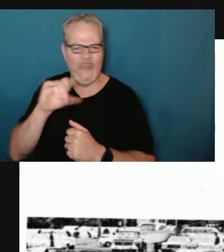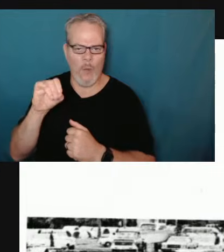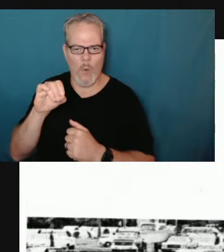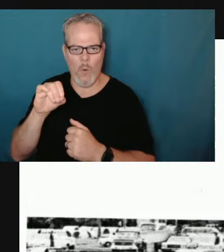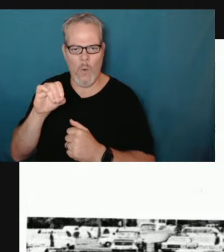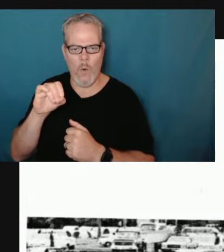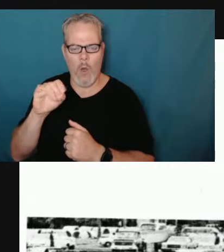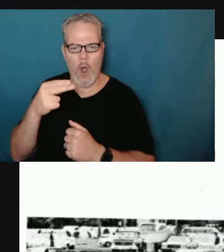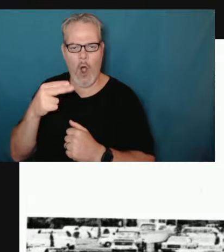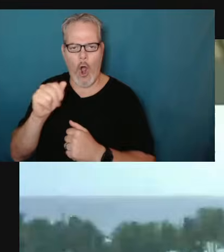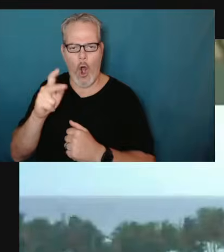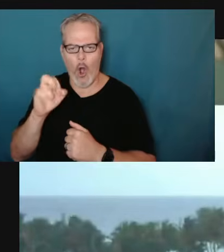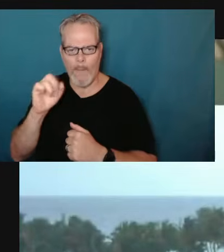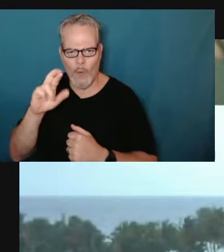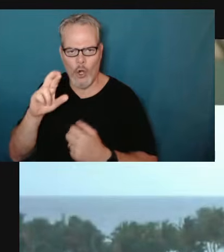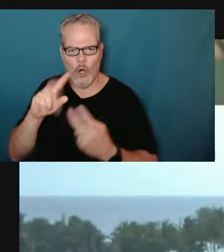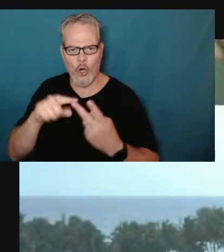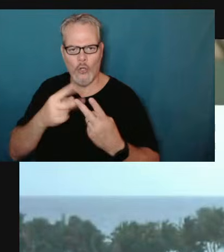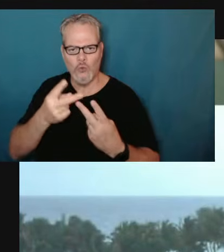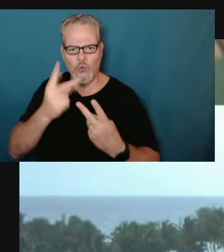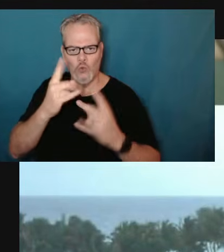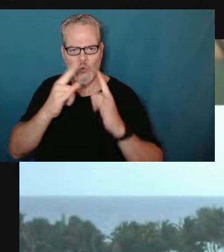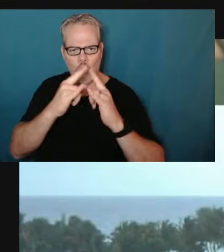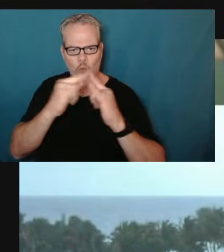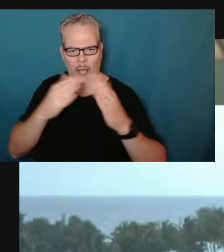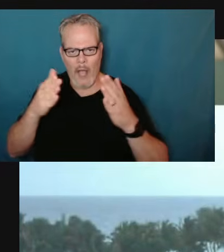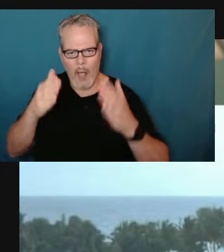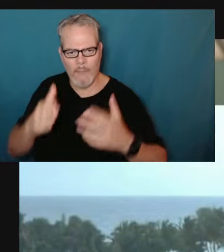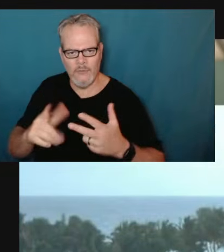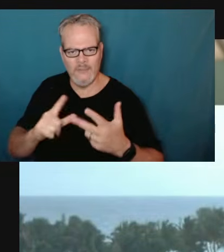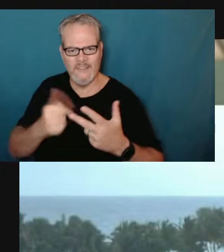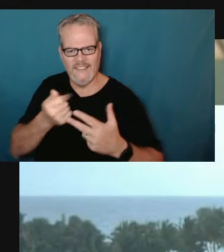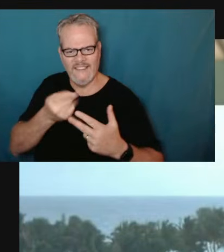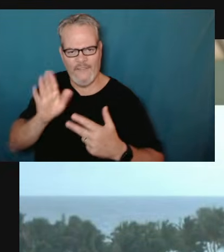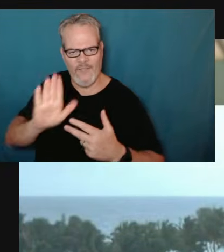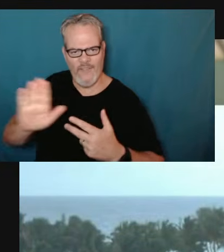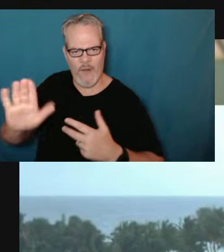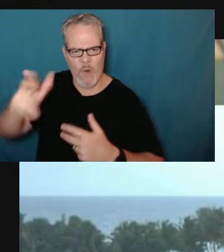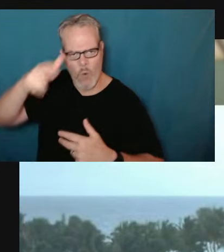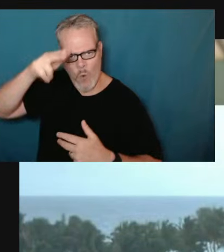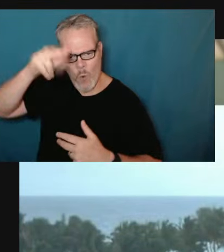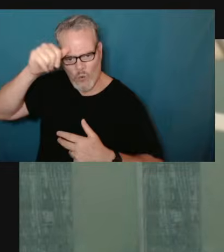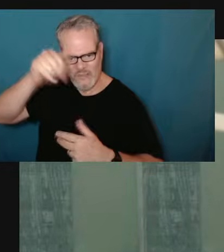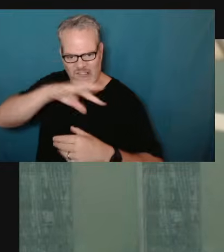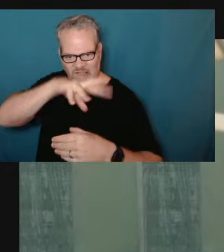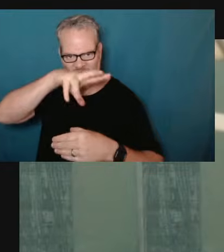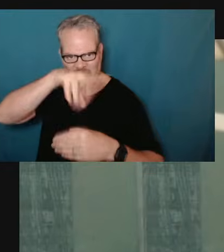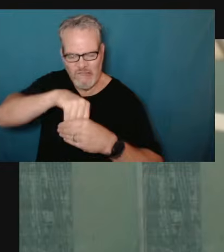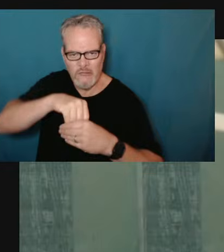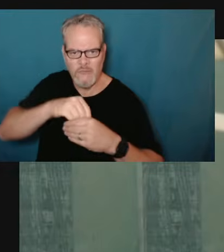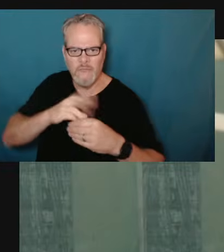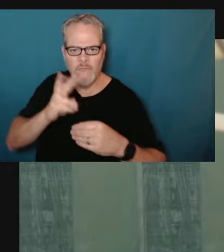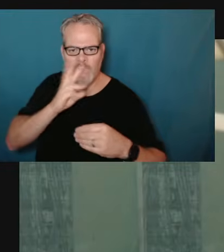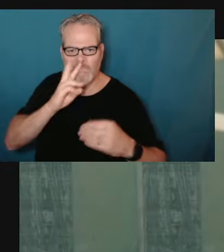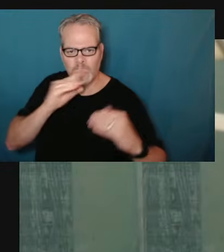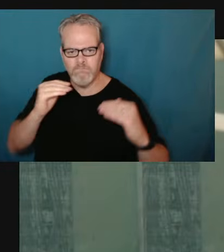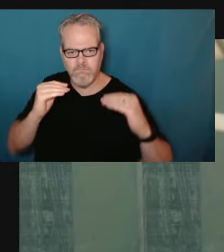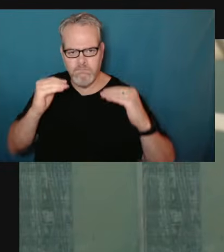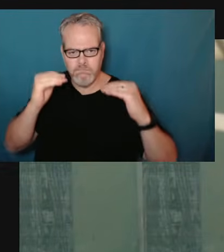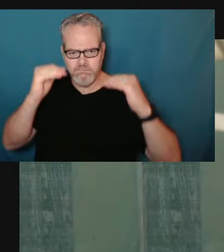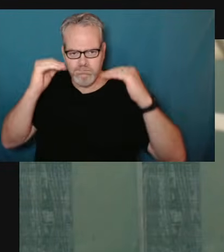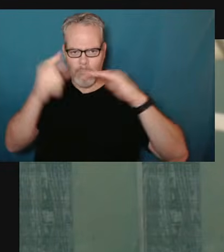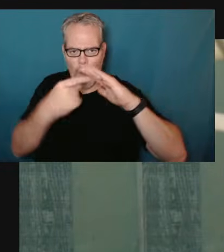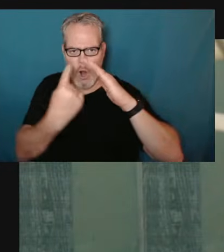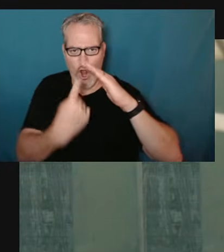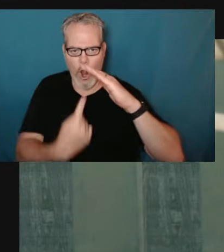many horses at Halapē, where the coconut palms were drowned. The 2 people killed were